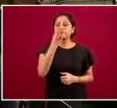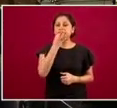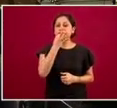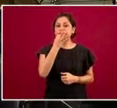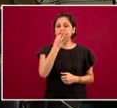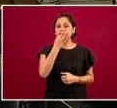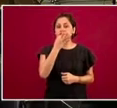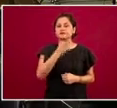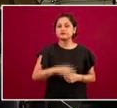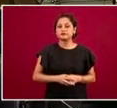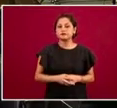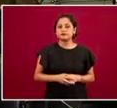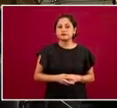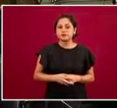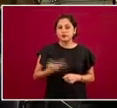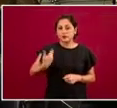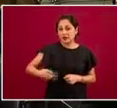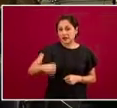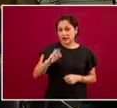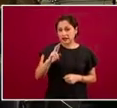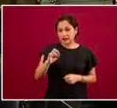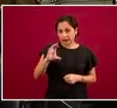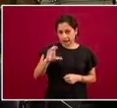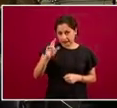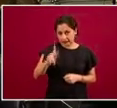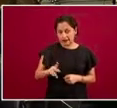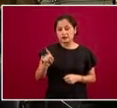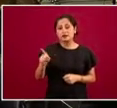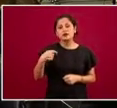We have 3 minutes.